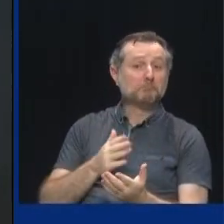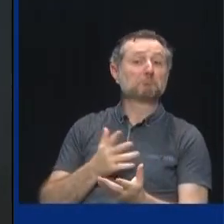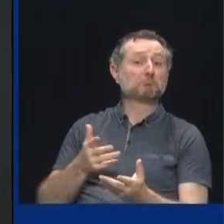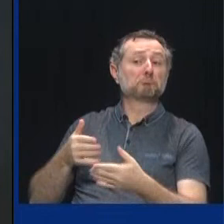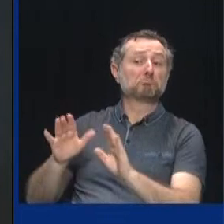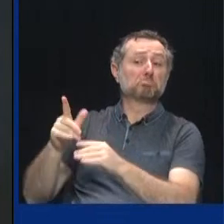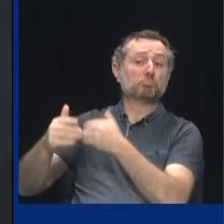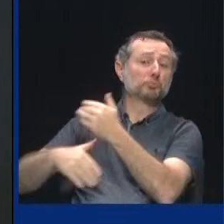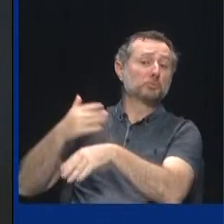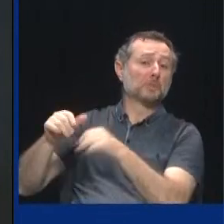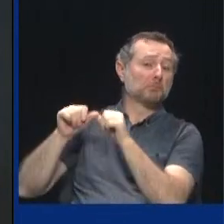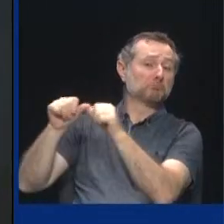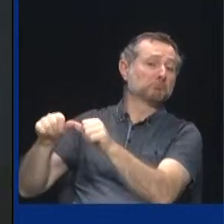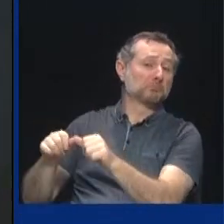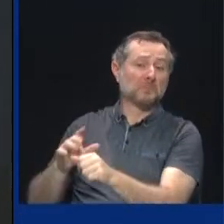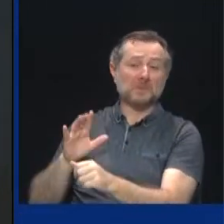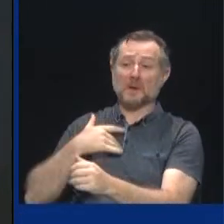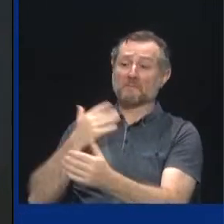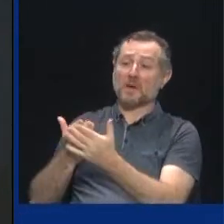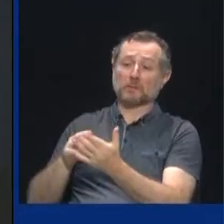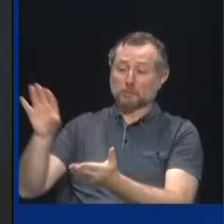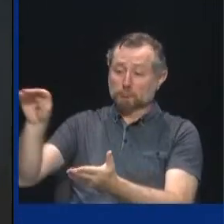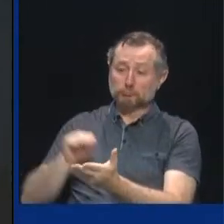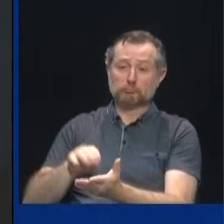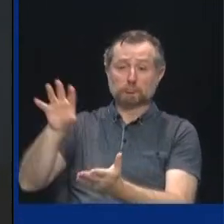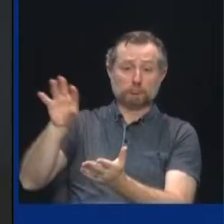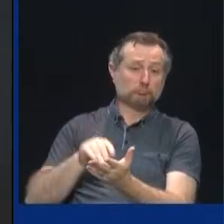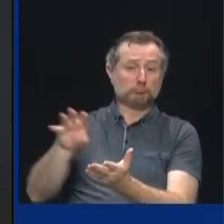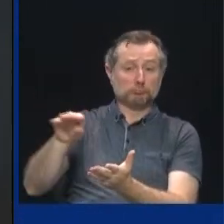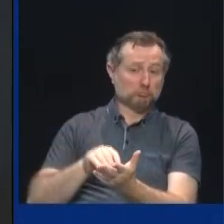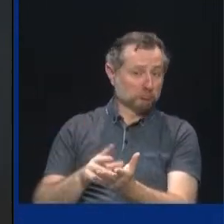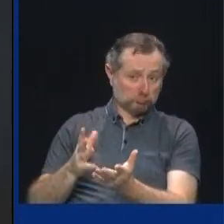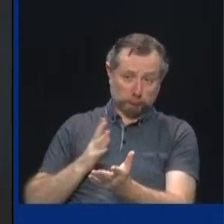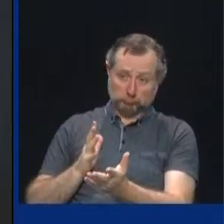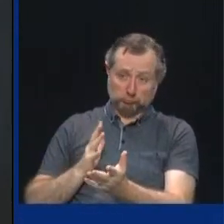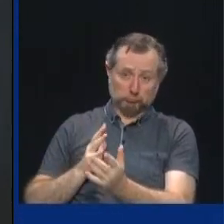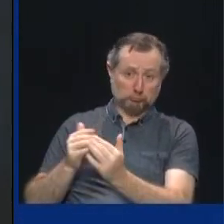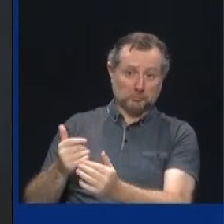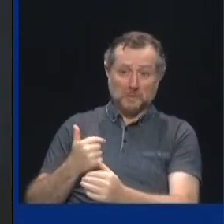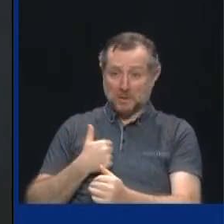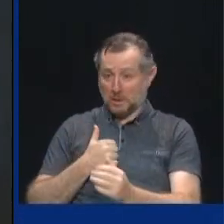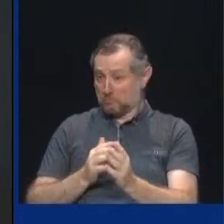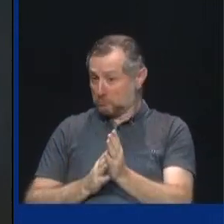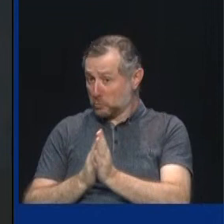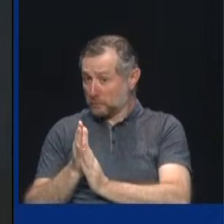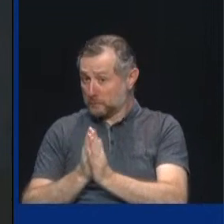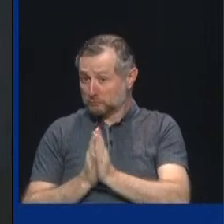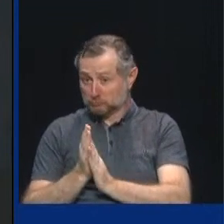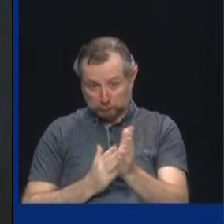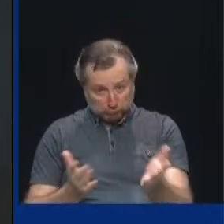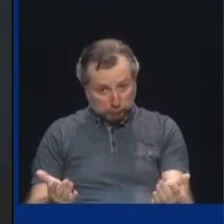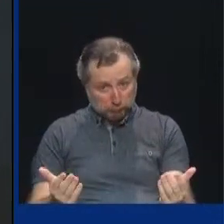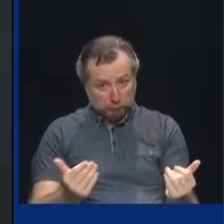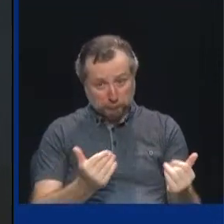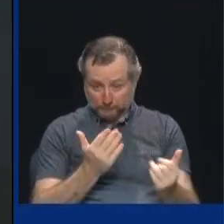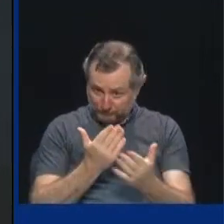Let the facts come out. I'm very eager to get the facts to the people of this